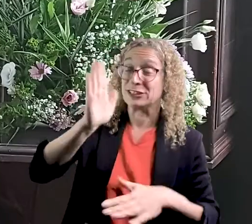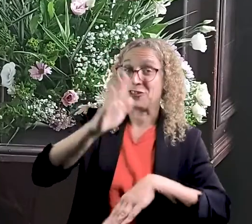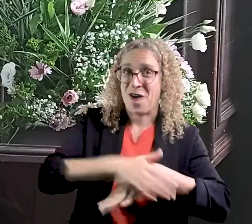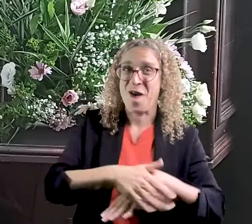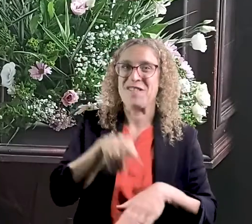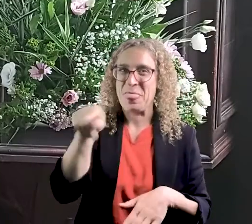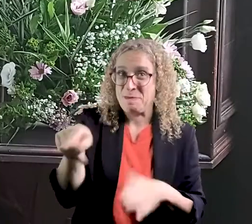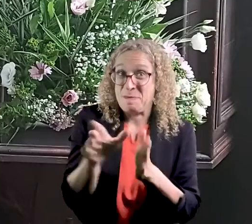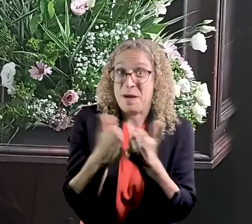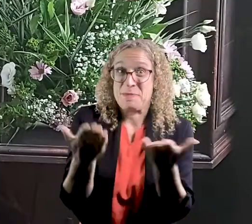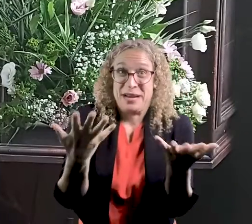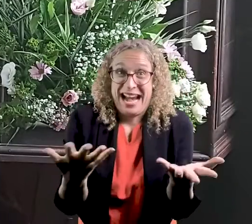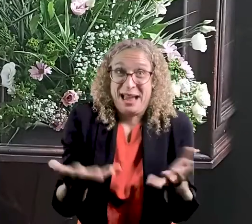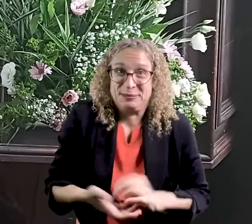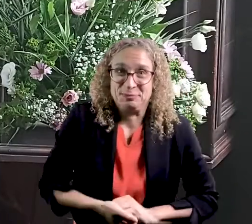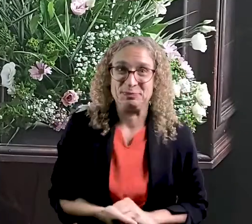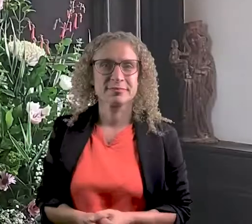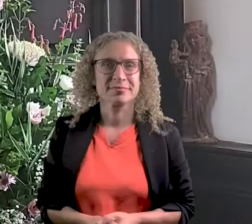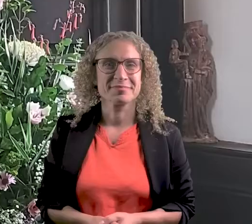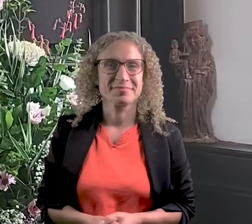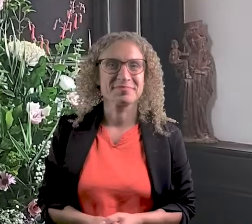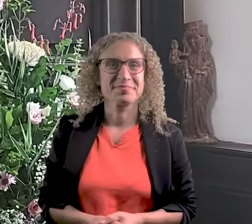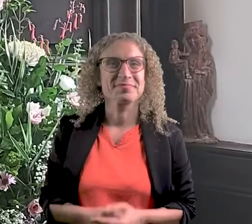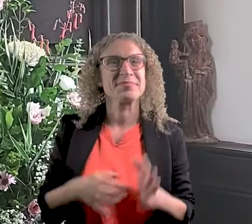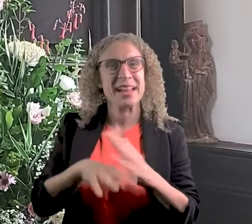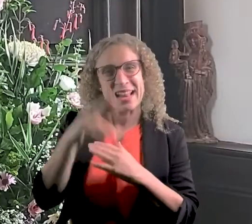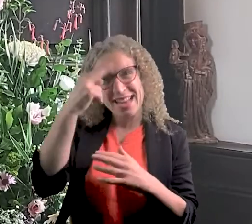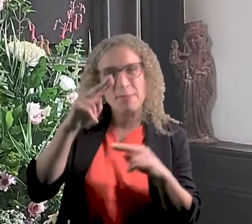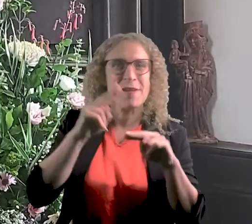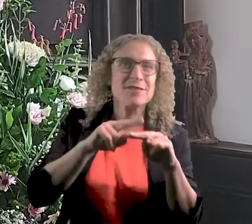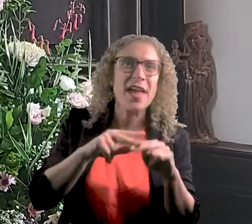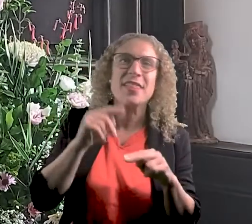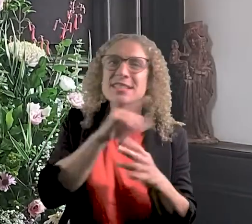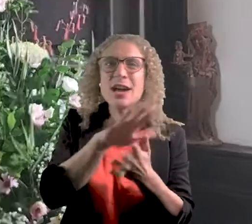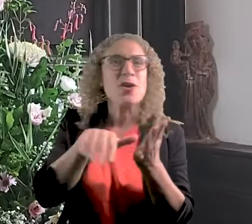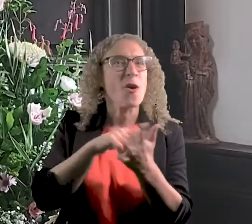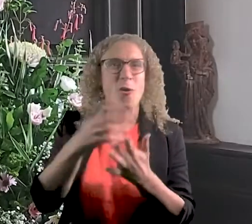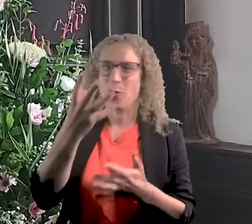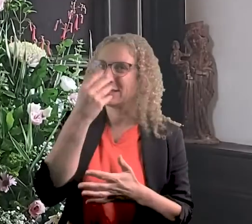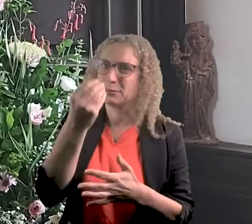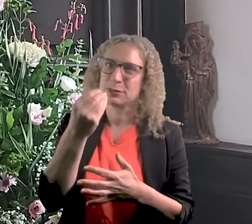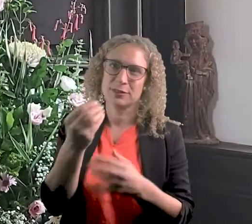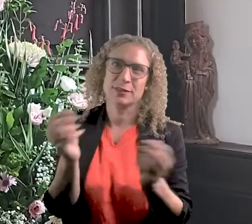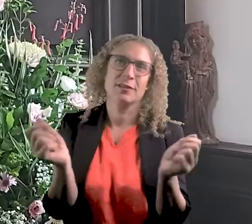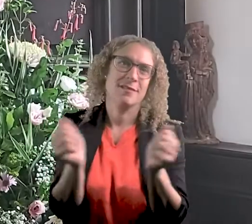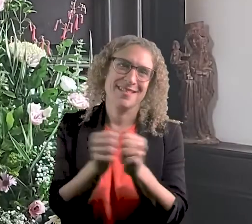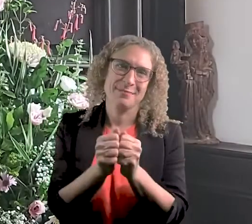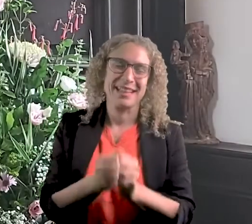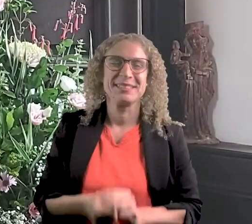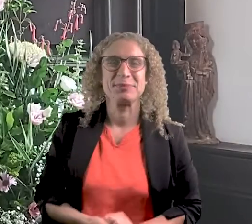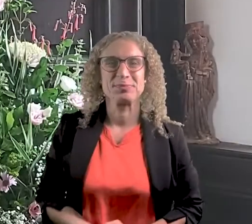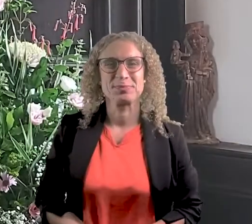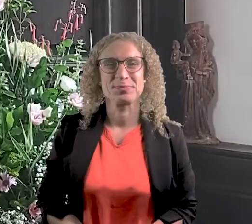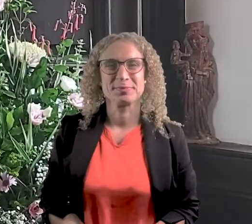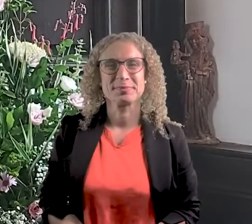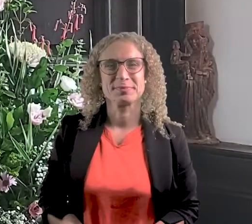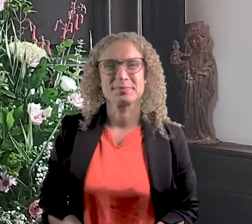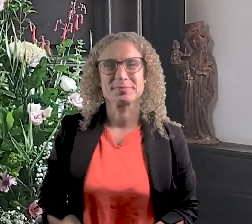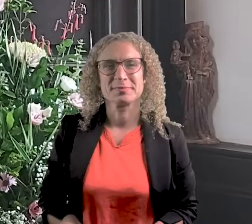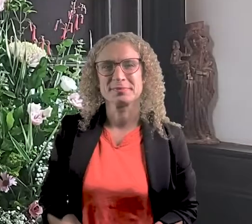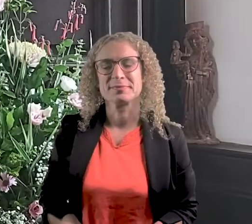that gospel reading. In the name of the Father, and of the Son, and of the Holy Spirit.